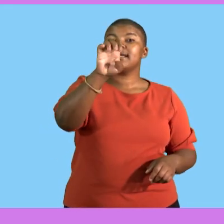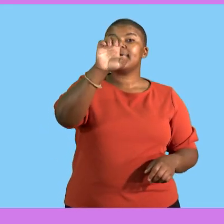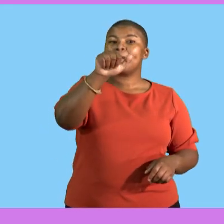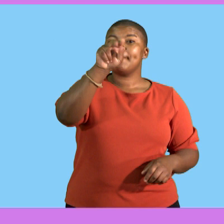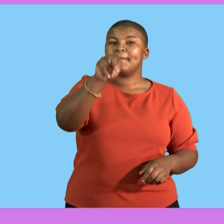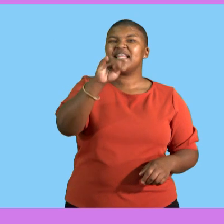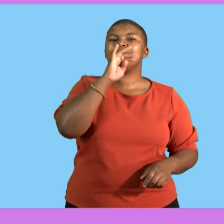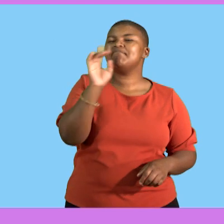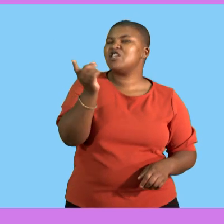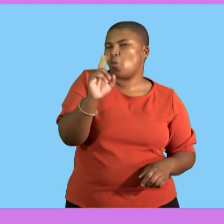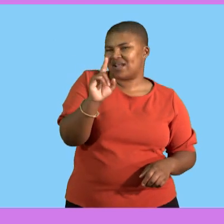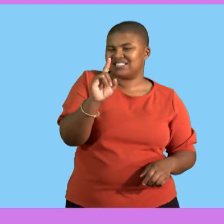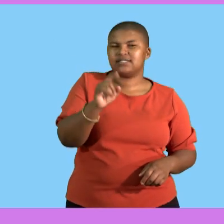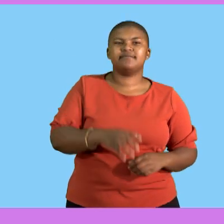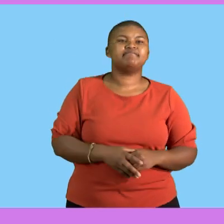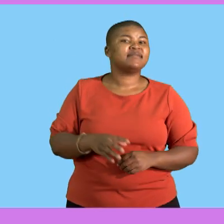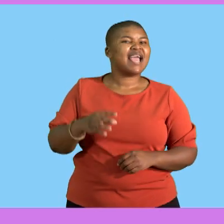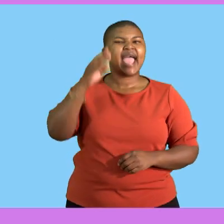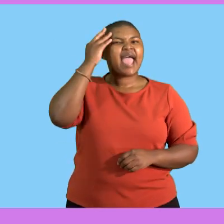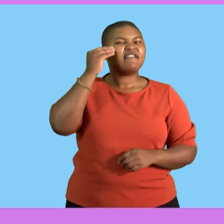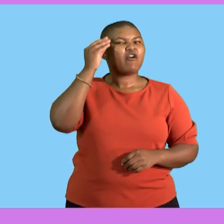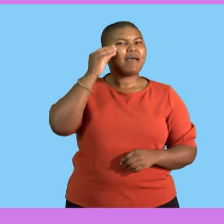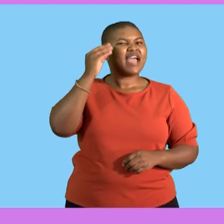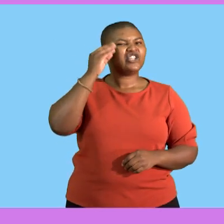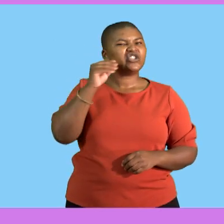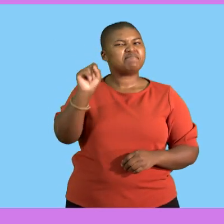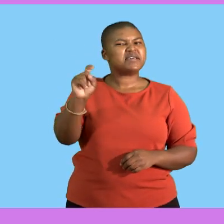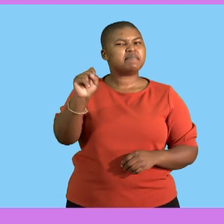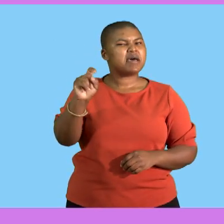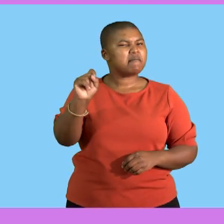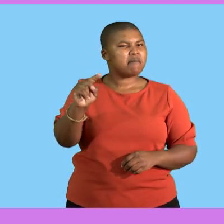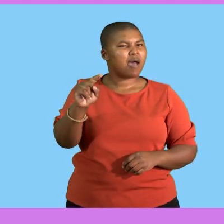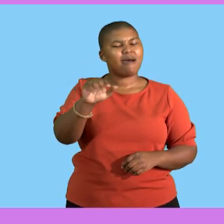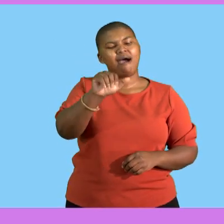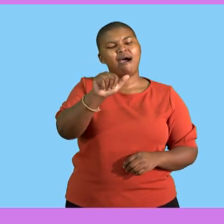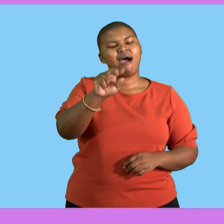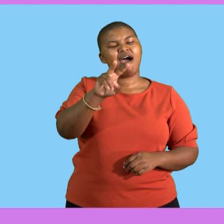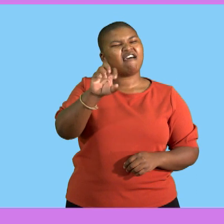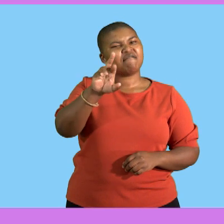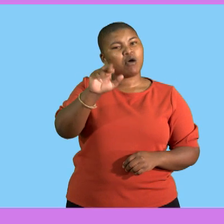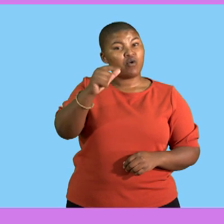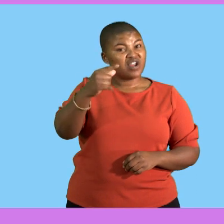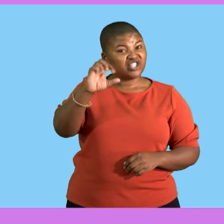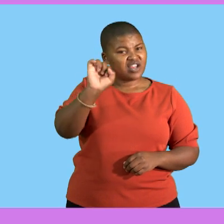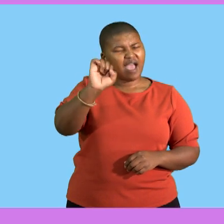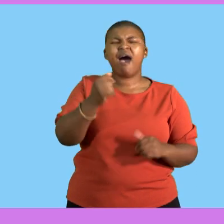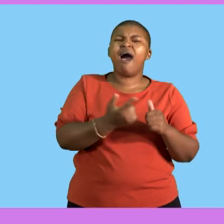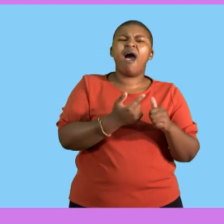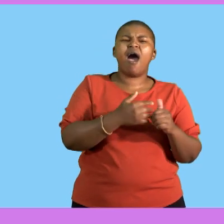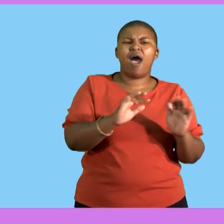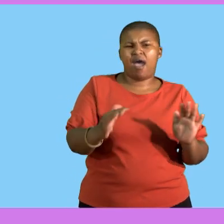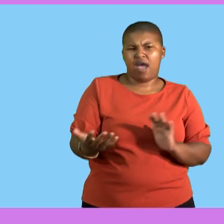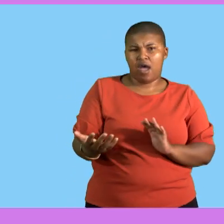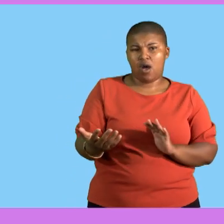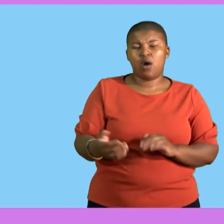whereby now we talk of the average of a data set. Now, how do we calculate the mean? We simply say,